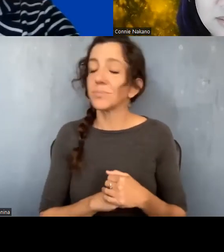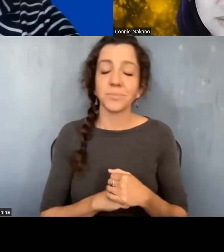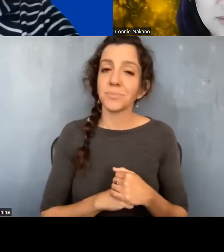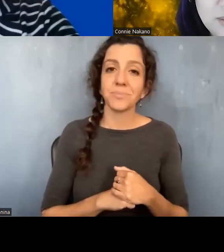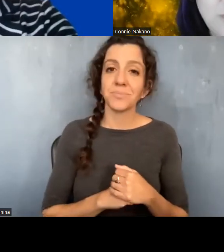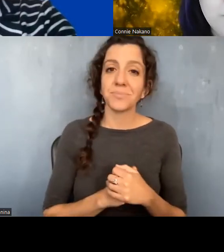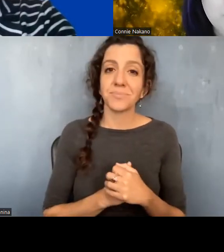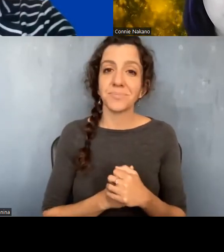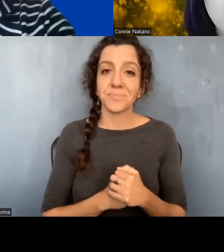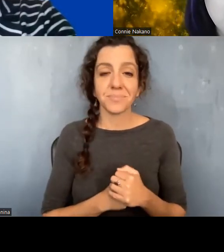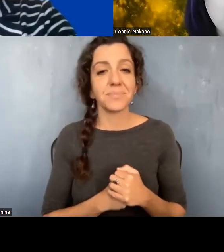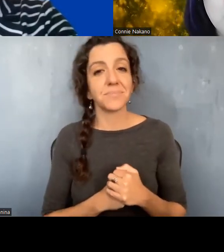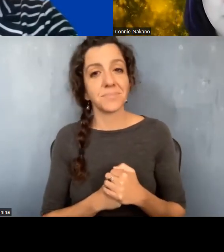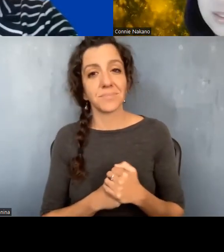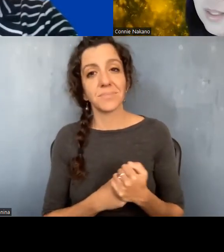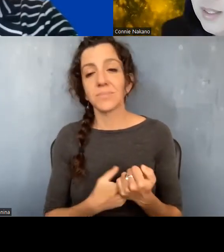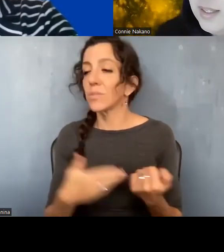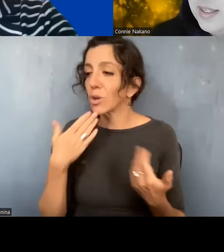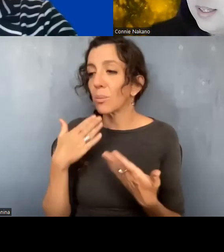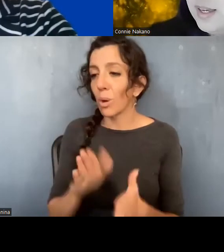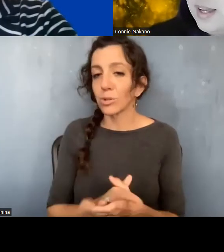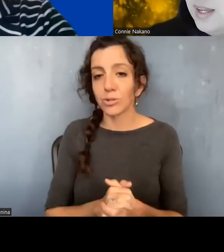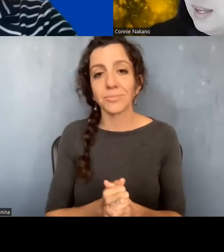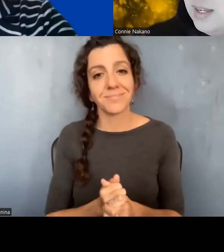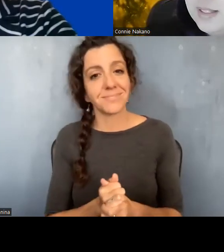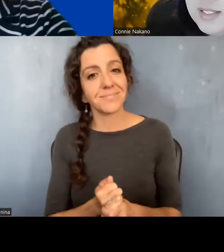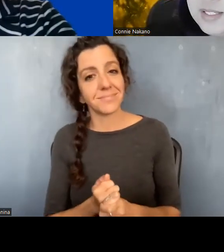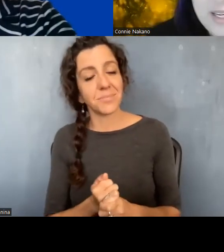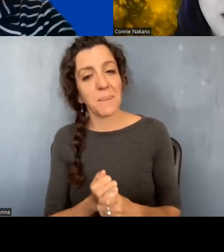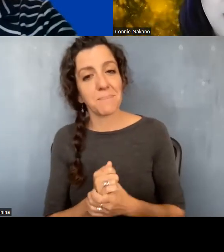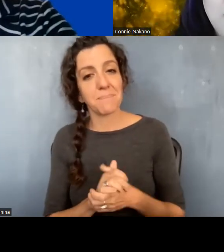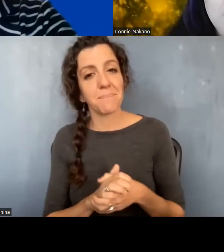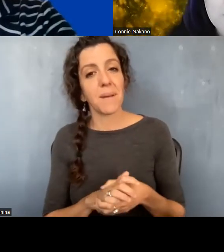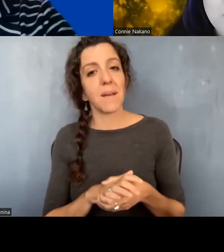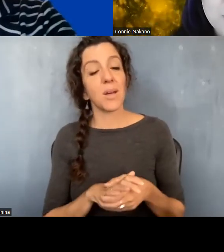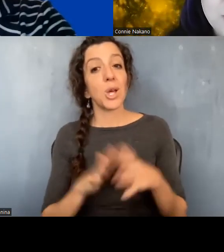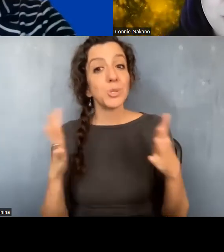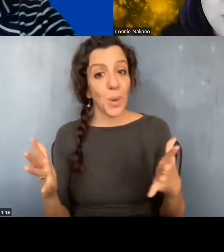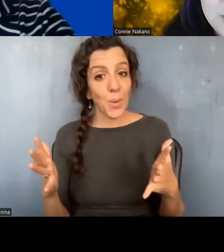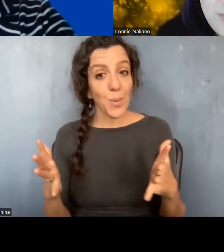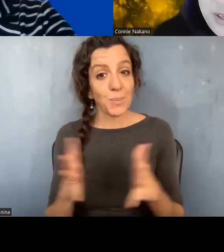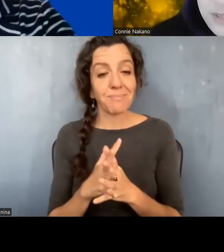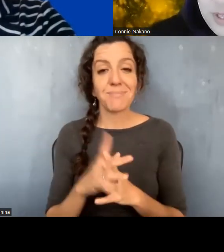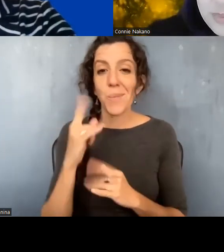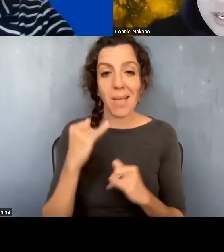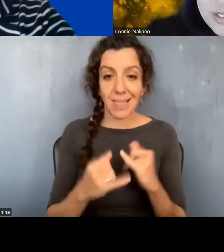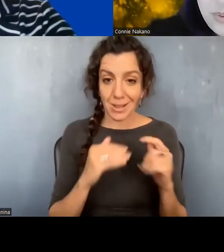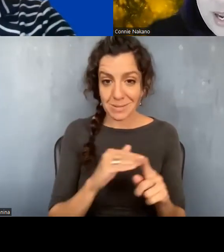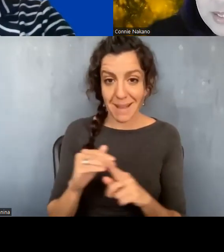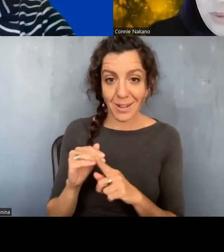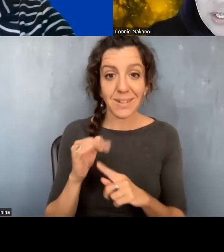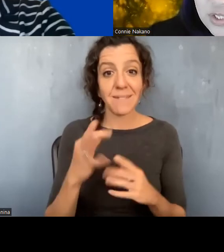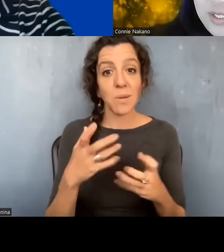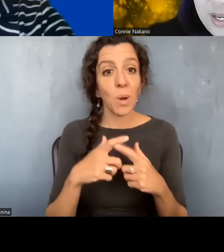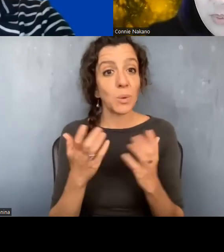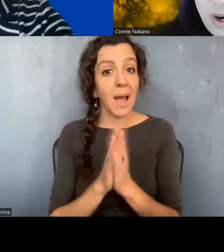No. Okay. That's a good approach, Connie. Yeah, let's see. So one last reminder, if you guys would like to